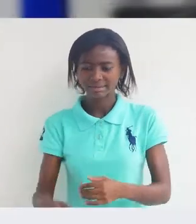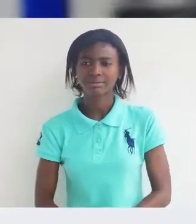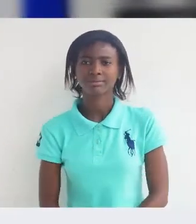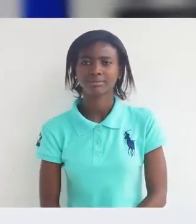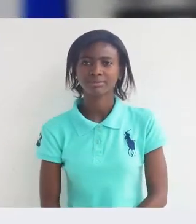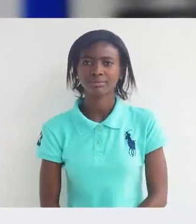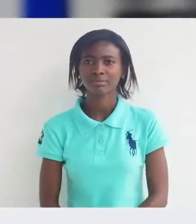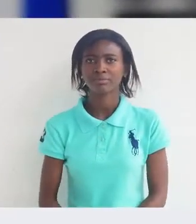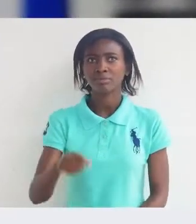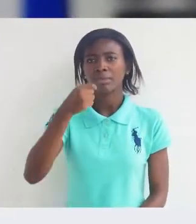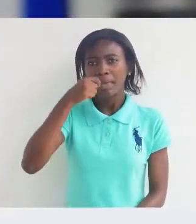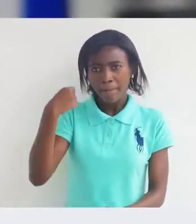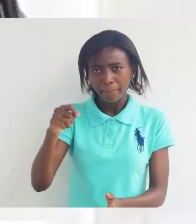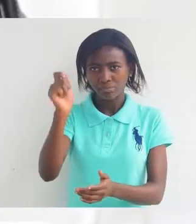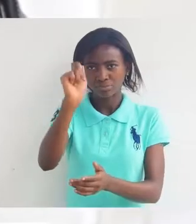marker,